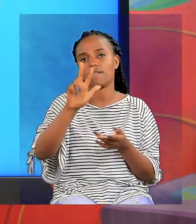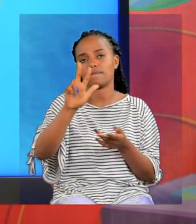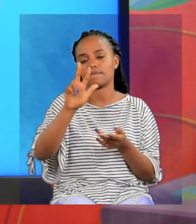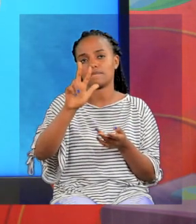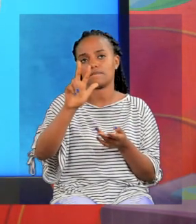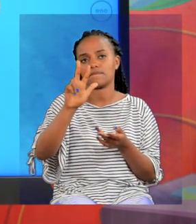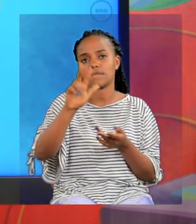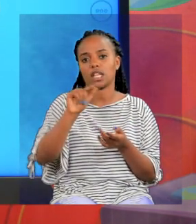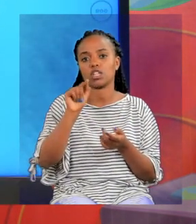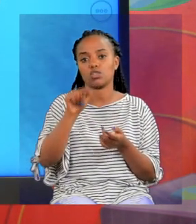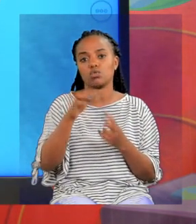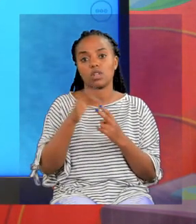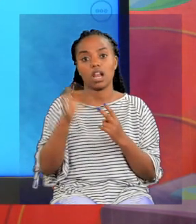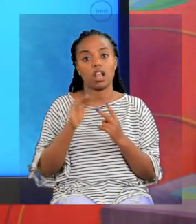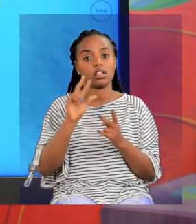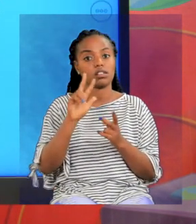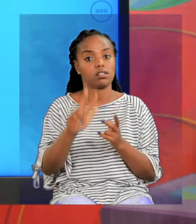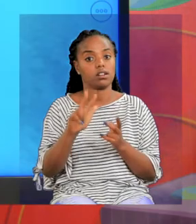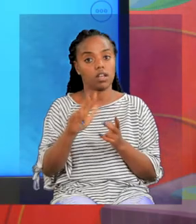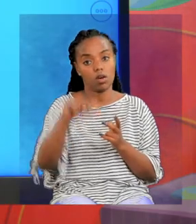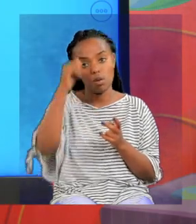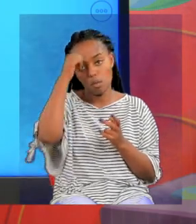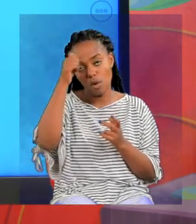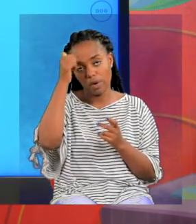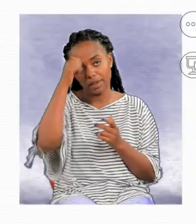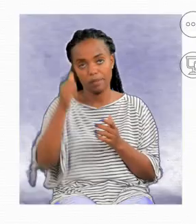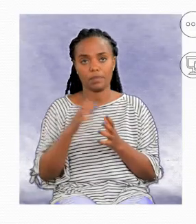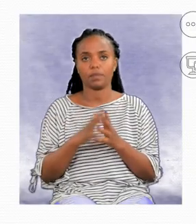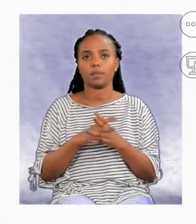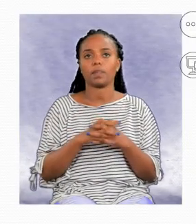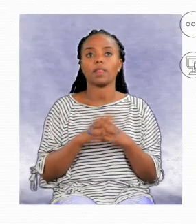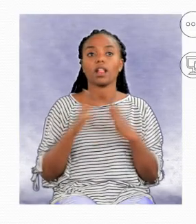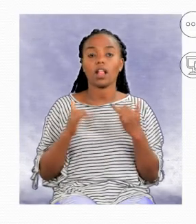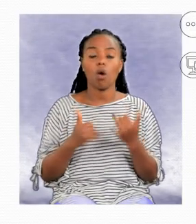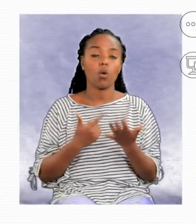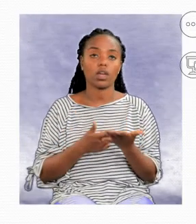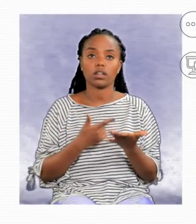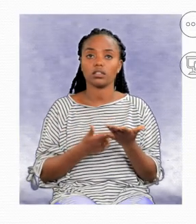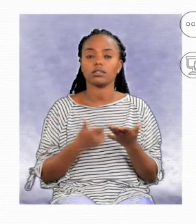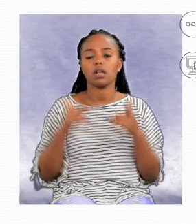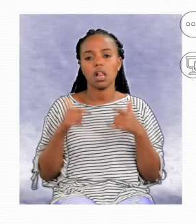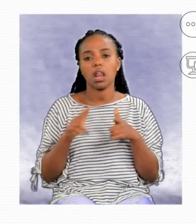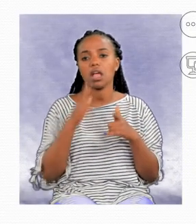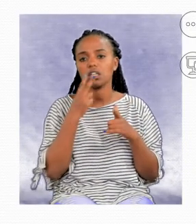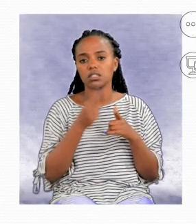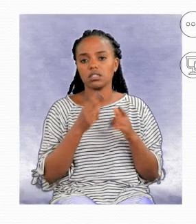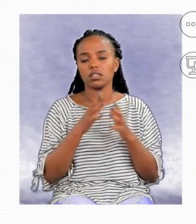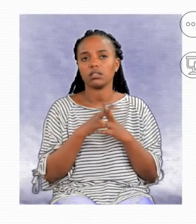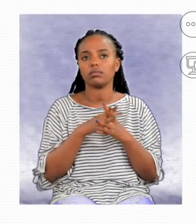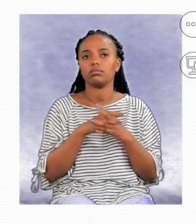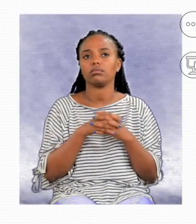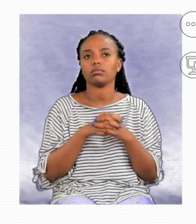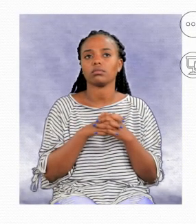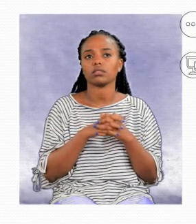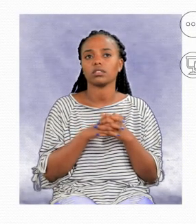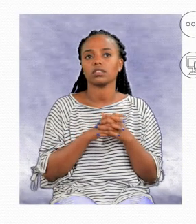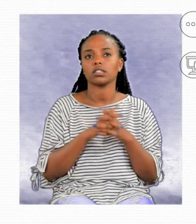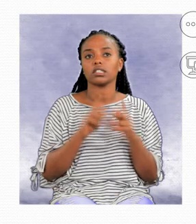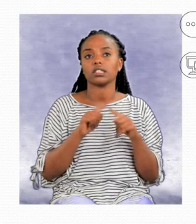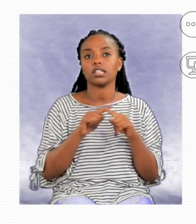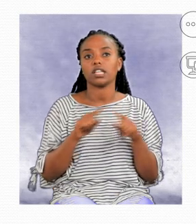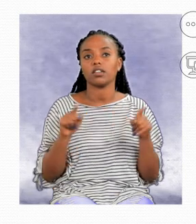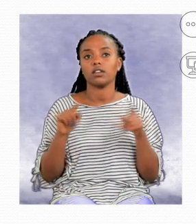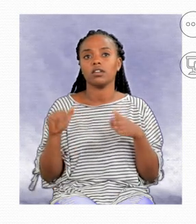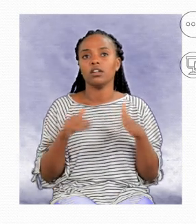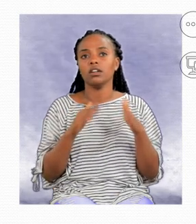out of the 9 boys, you will select 3 boys. Now here, let's see the different ways